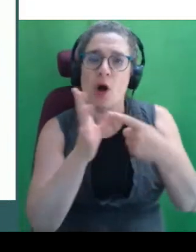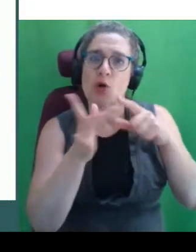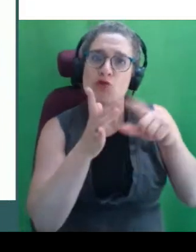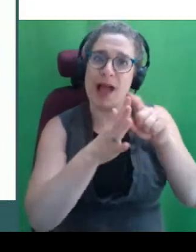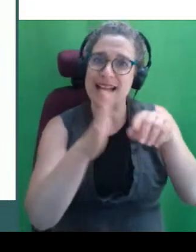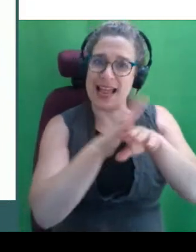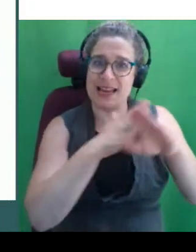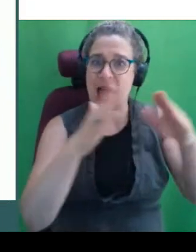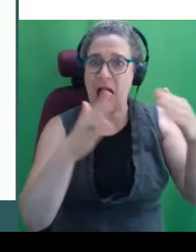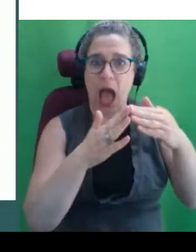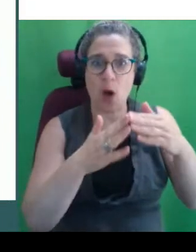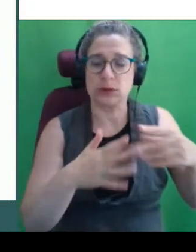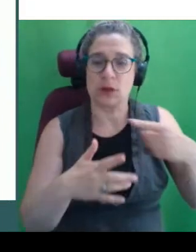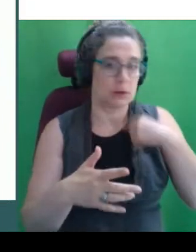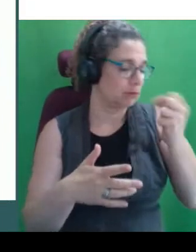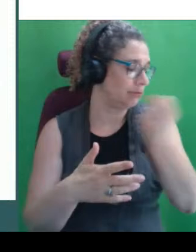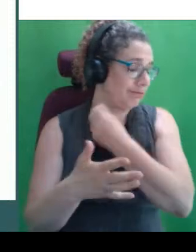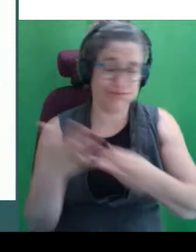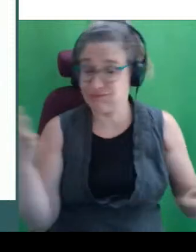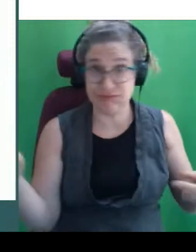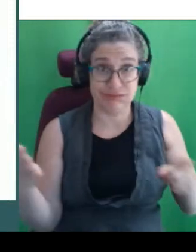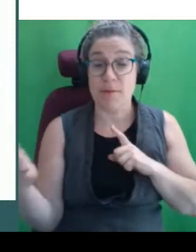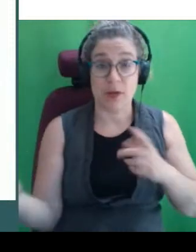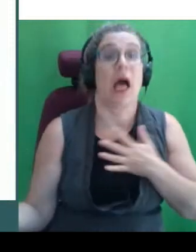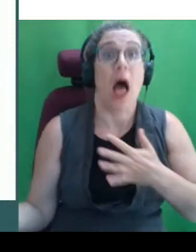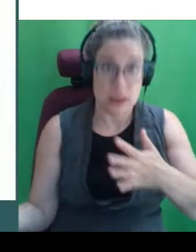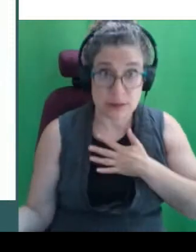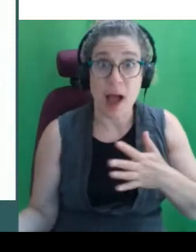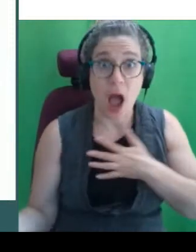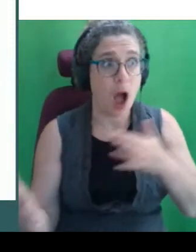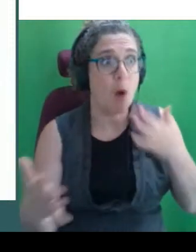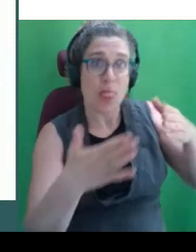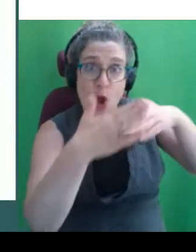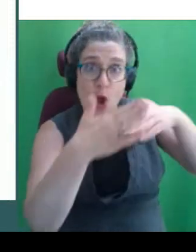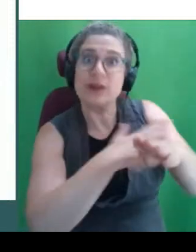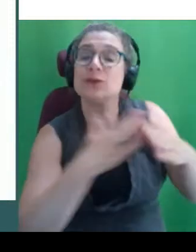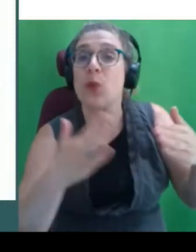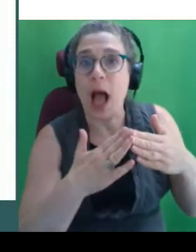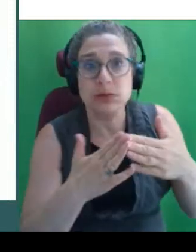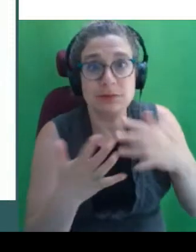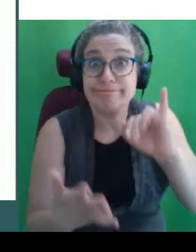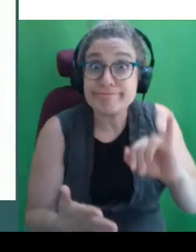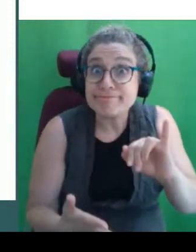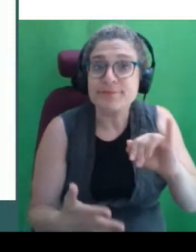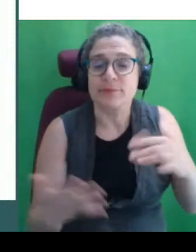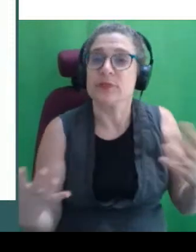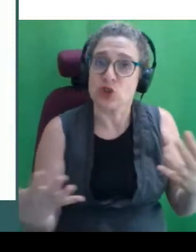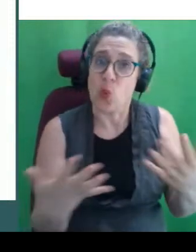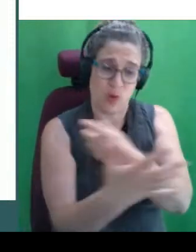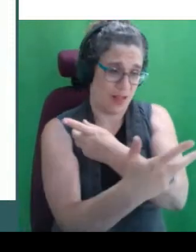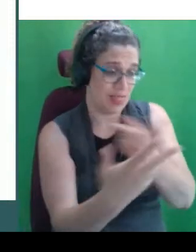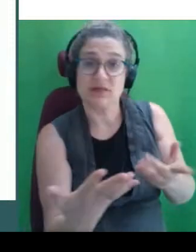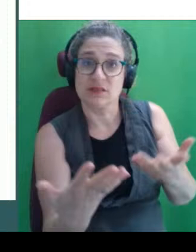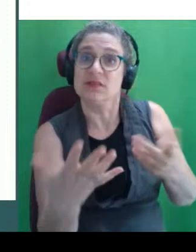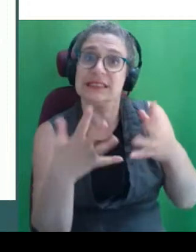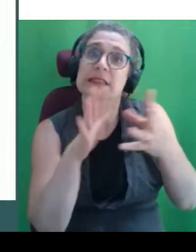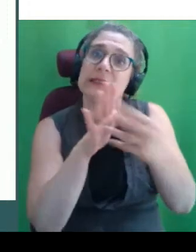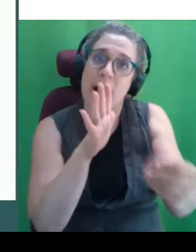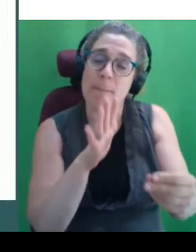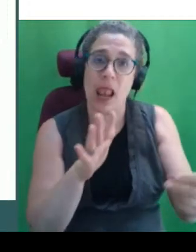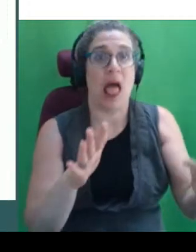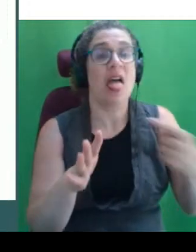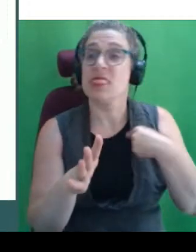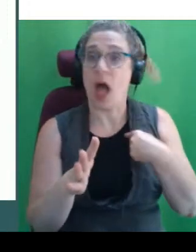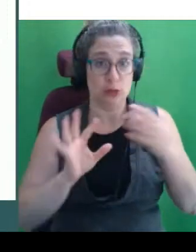asthma attack when they go into somebody's houses. Lots of different scenarios where people will come in contact with cat